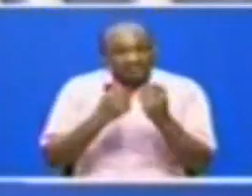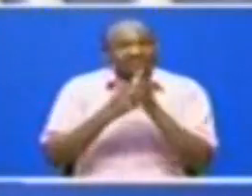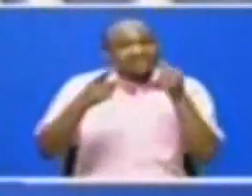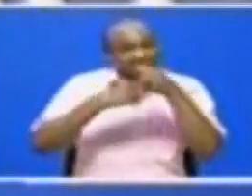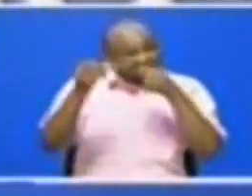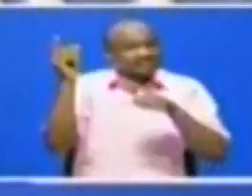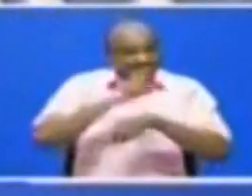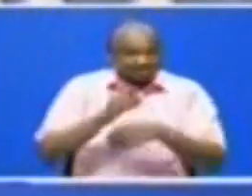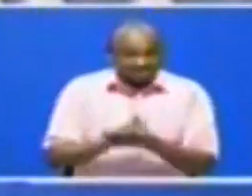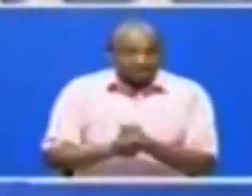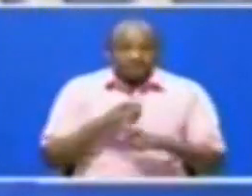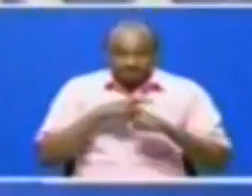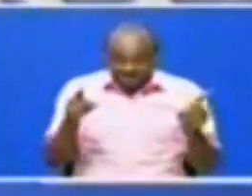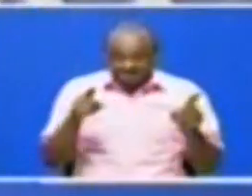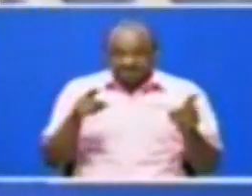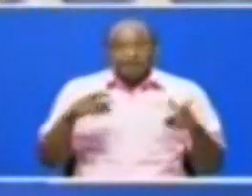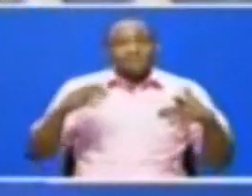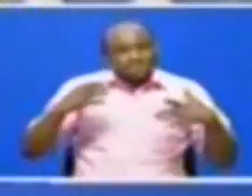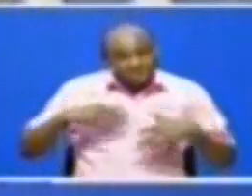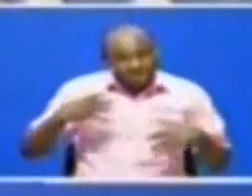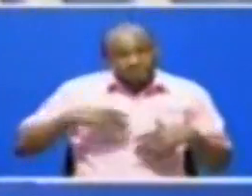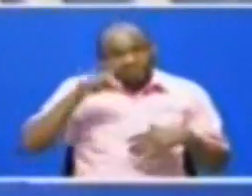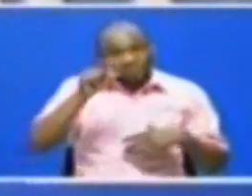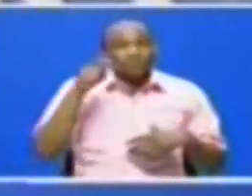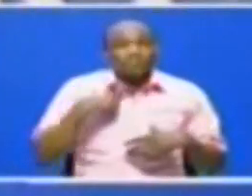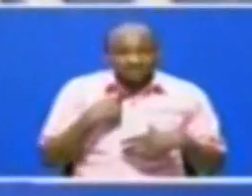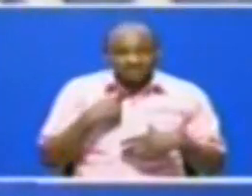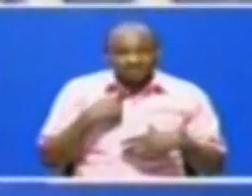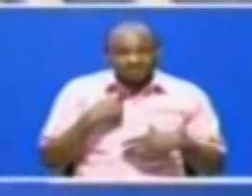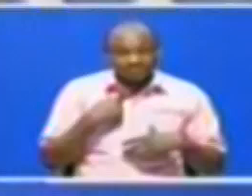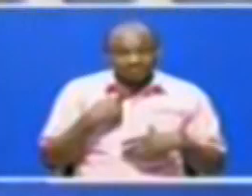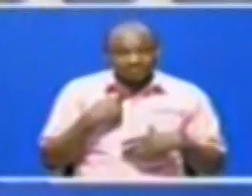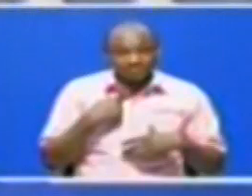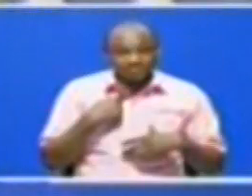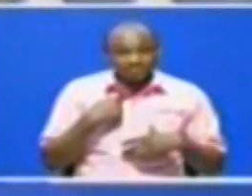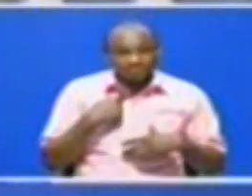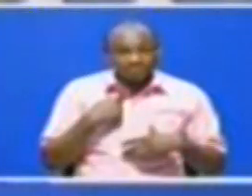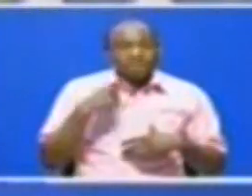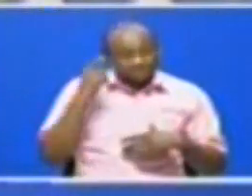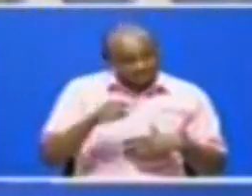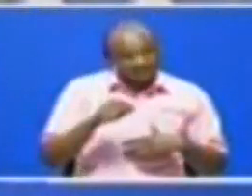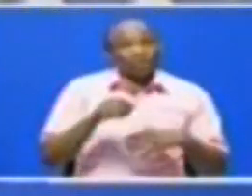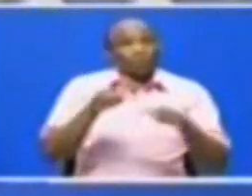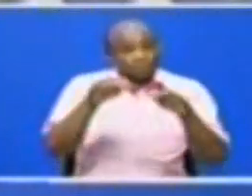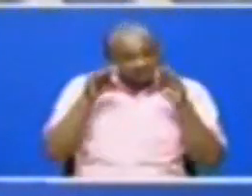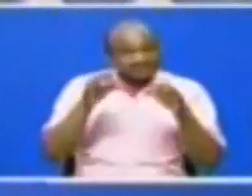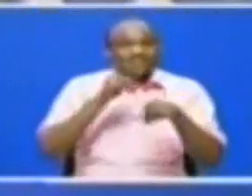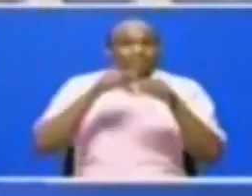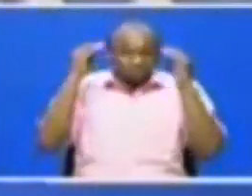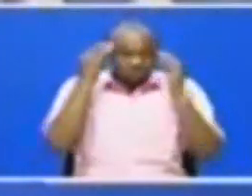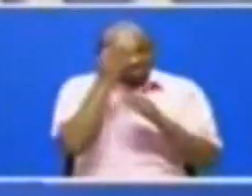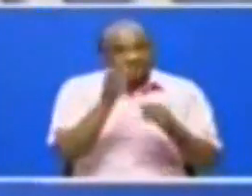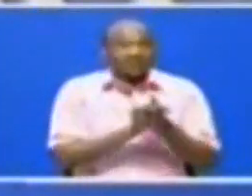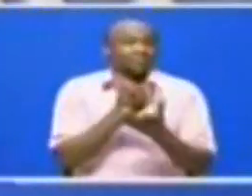60 days. But let people take a plea. Let people await their trial whilst they are in